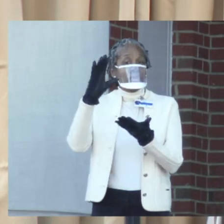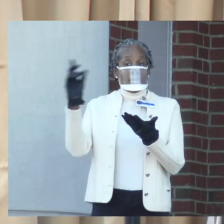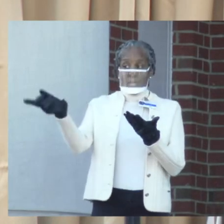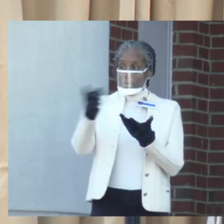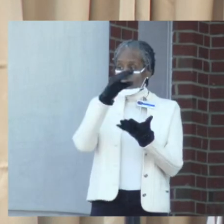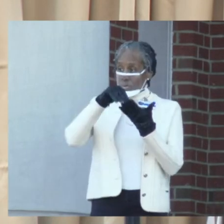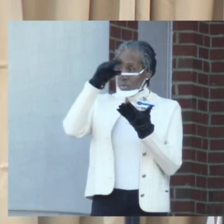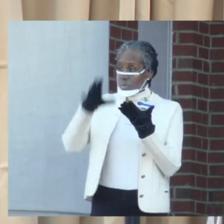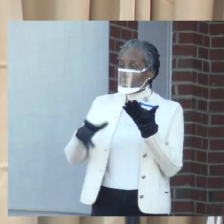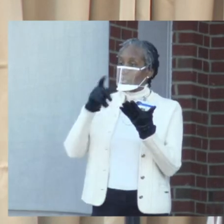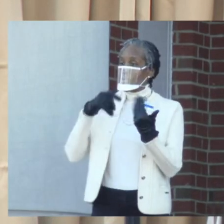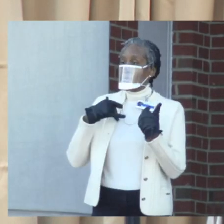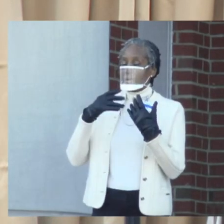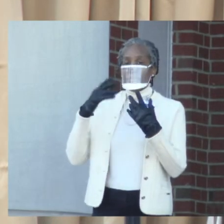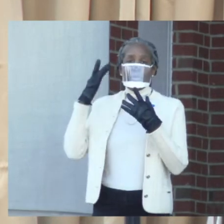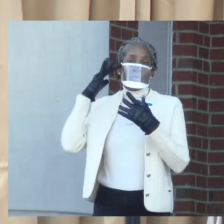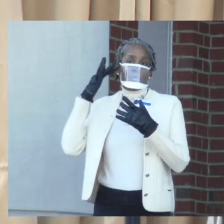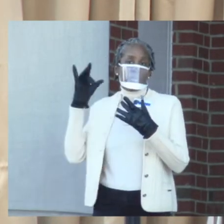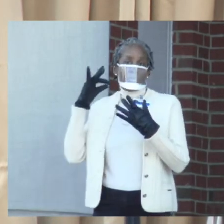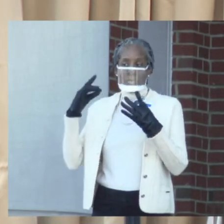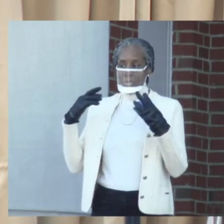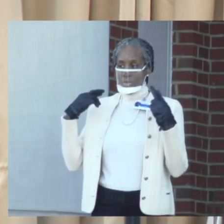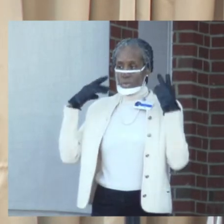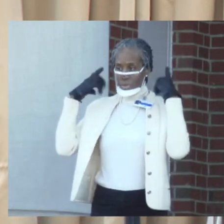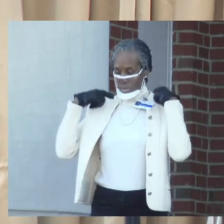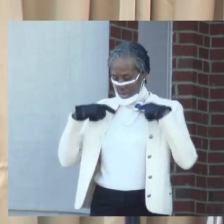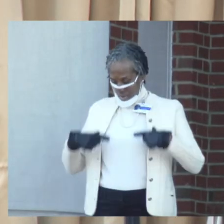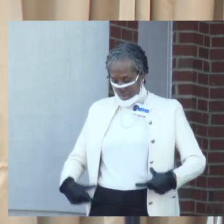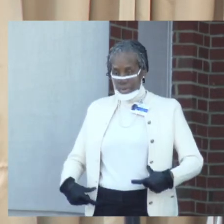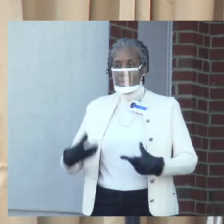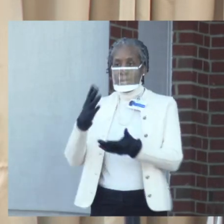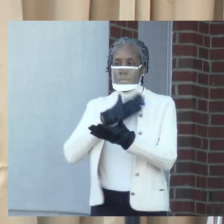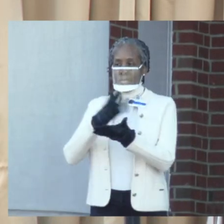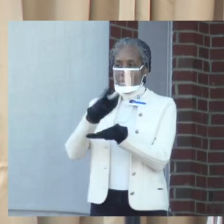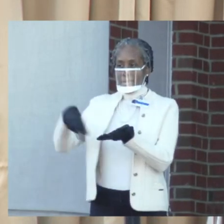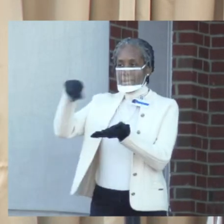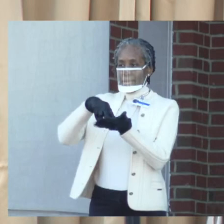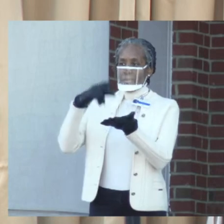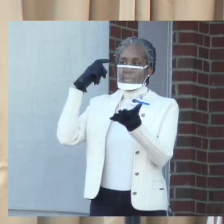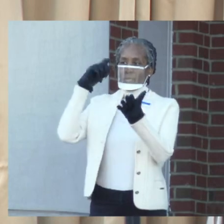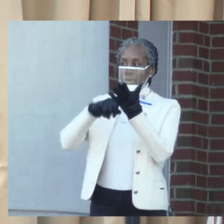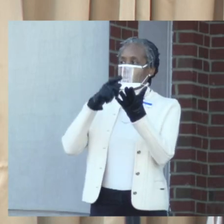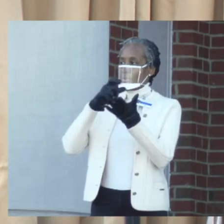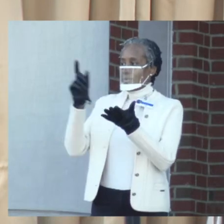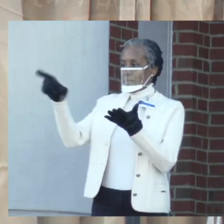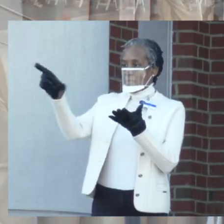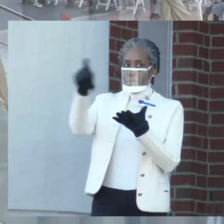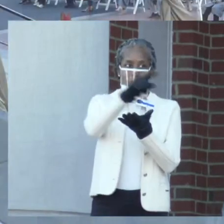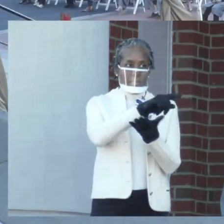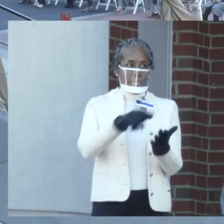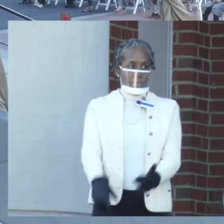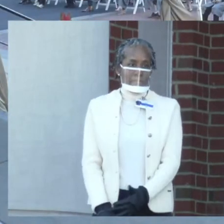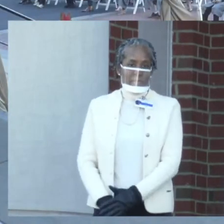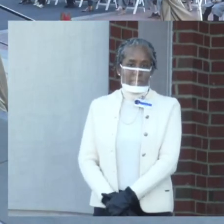those students wearing gold sashes please stand and be recognized?